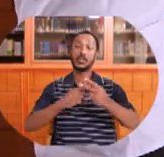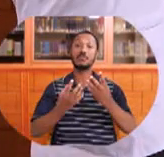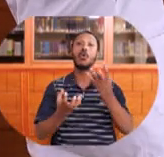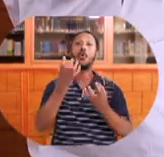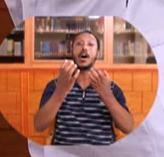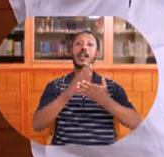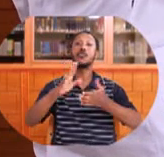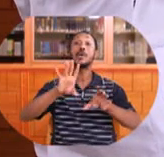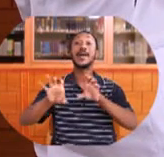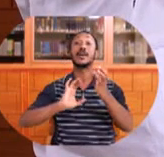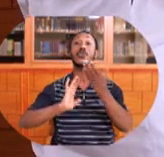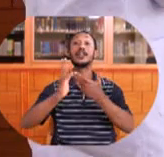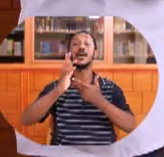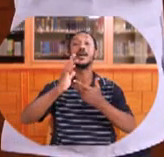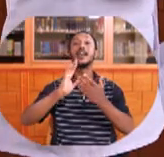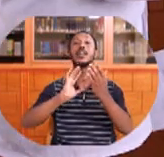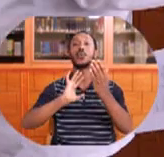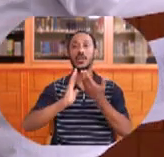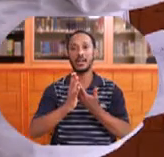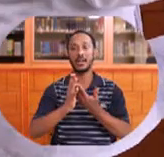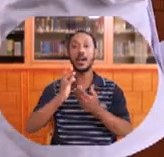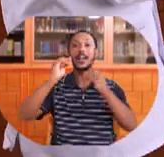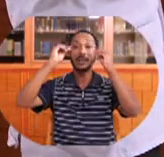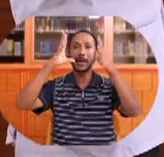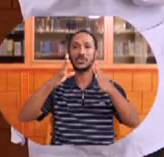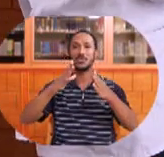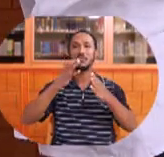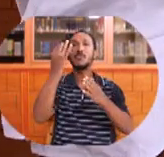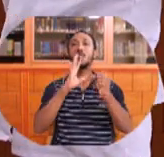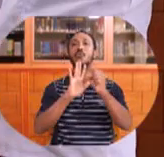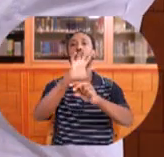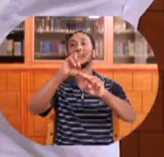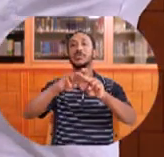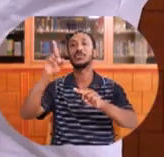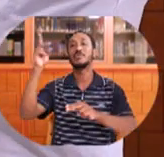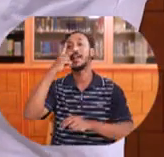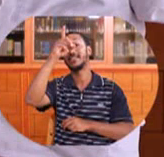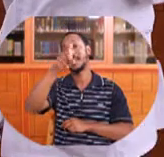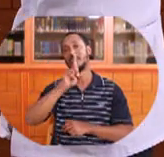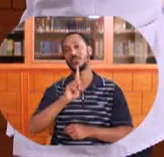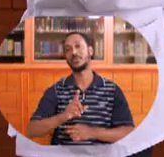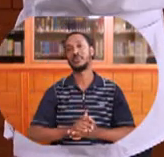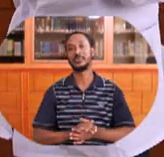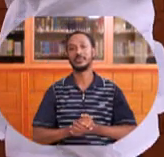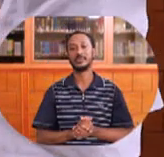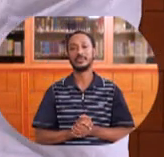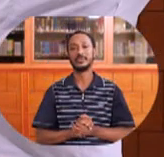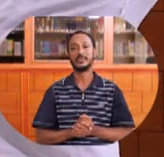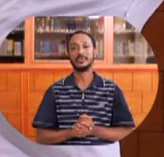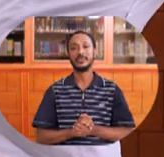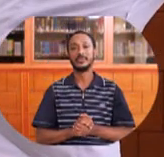boiling. Let's see how it is going, how it is